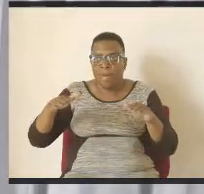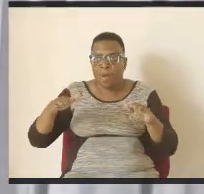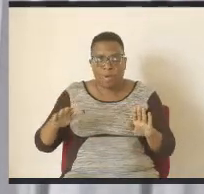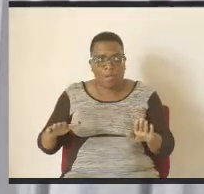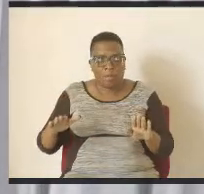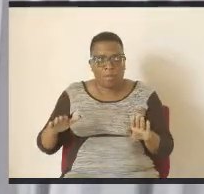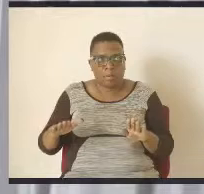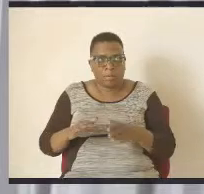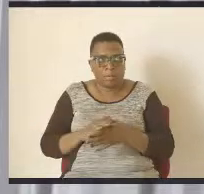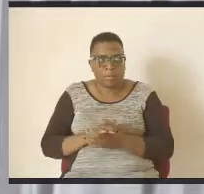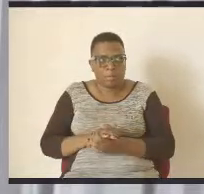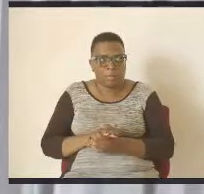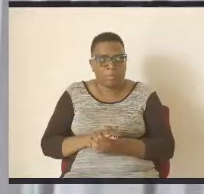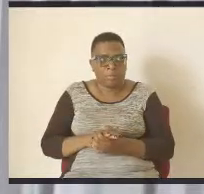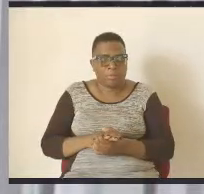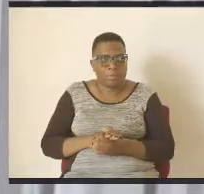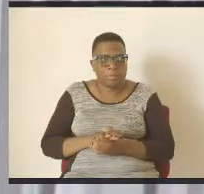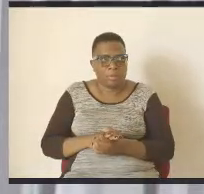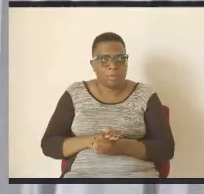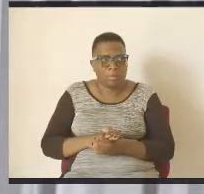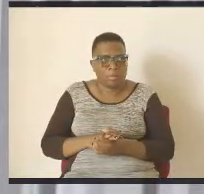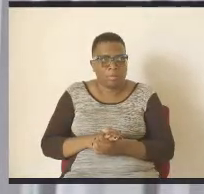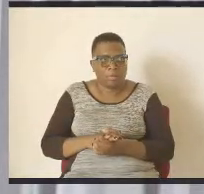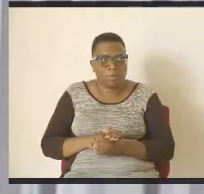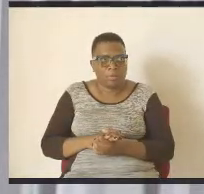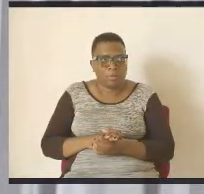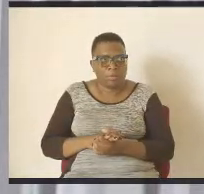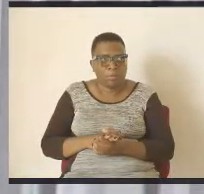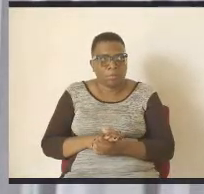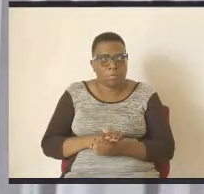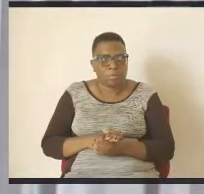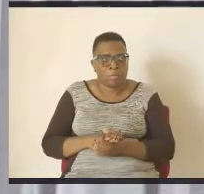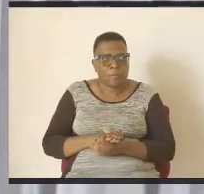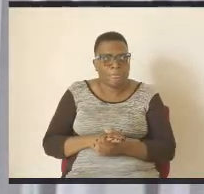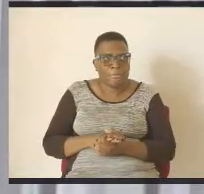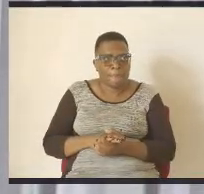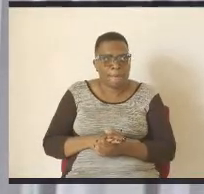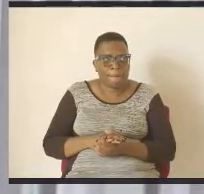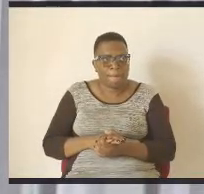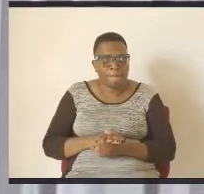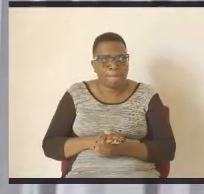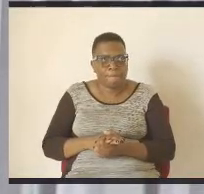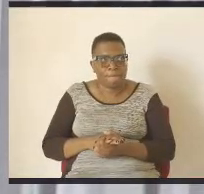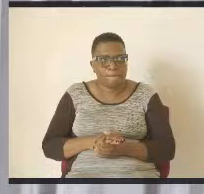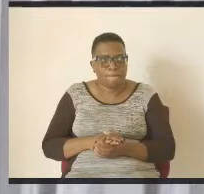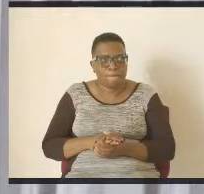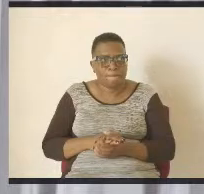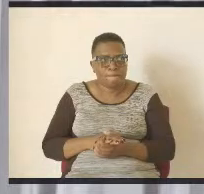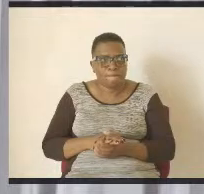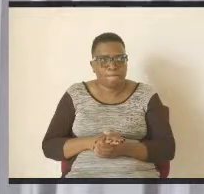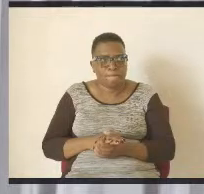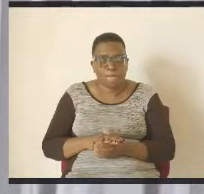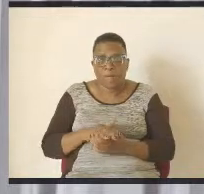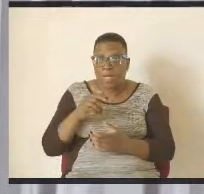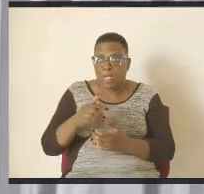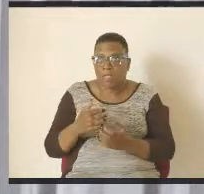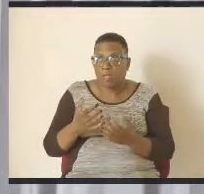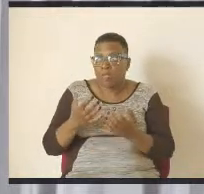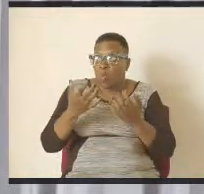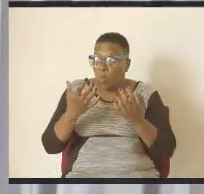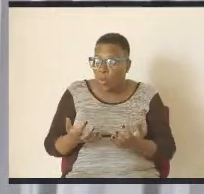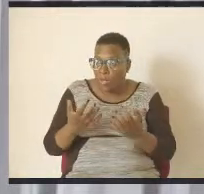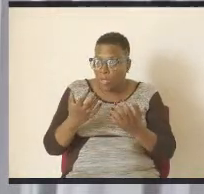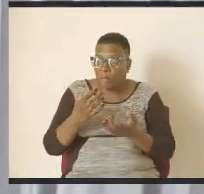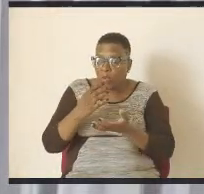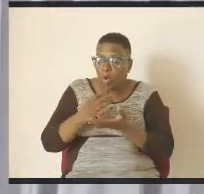for my burial. He did it for my burial. Talking about the weight of the cup. We're staying there.